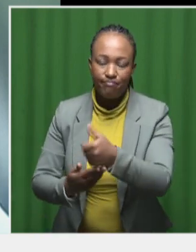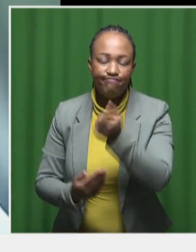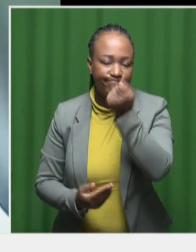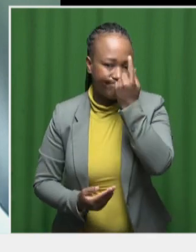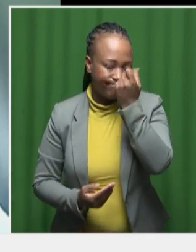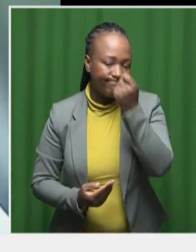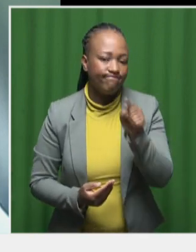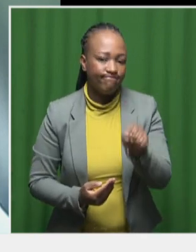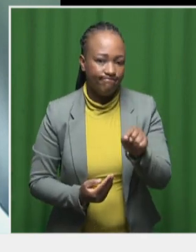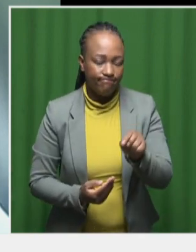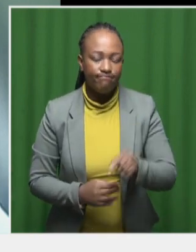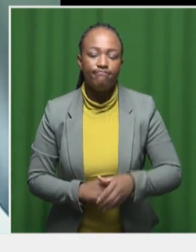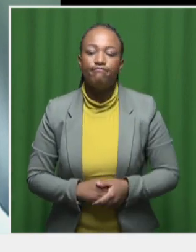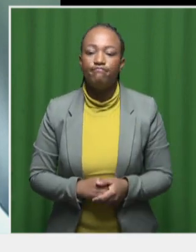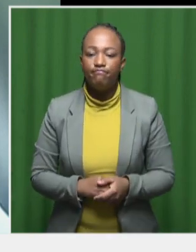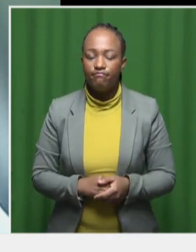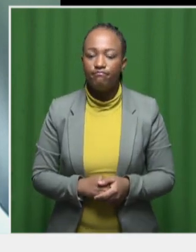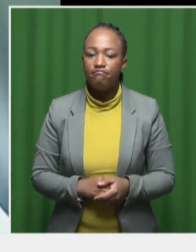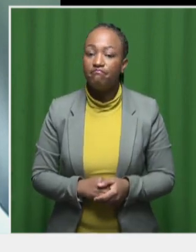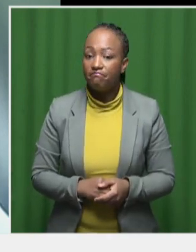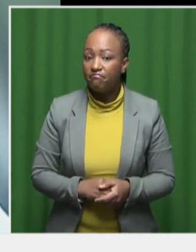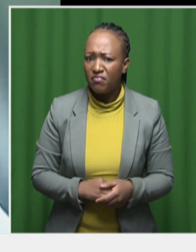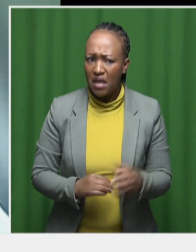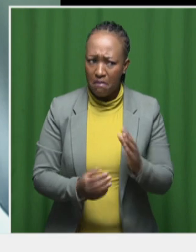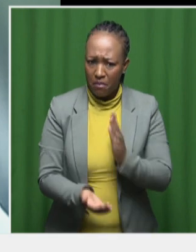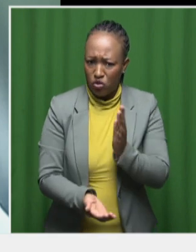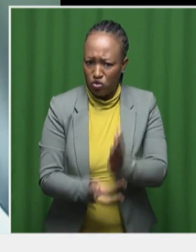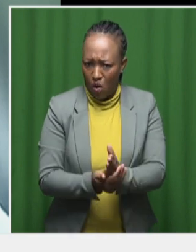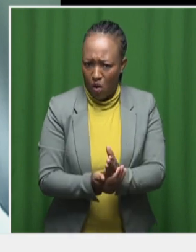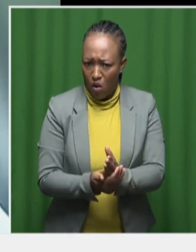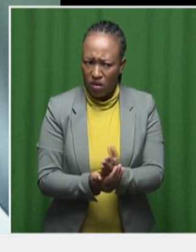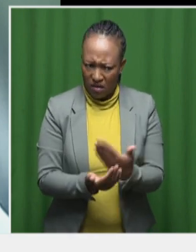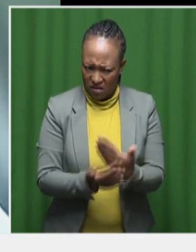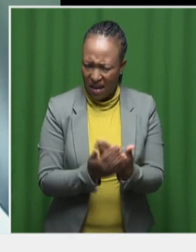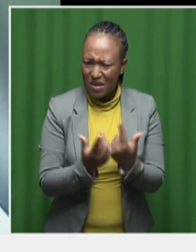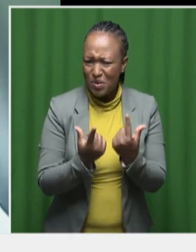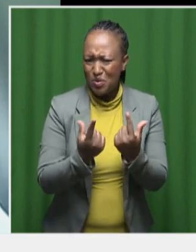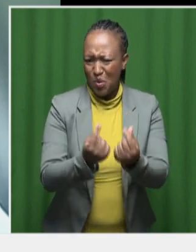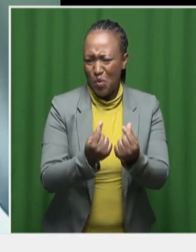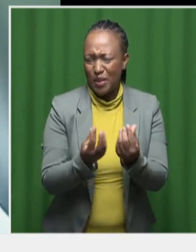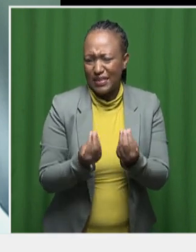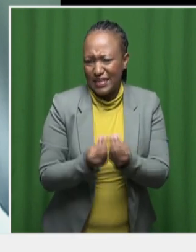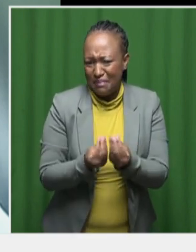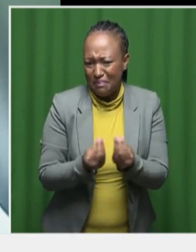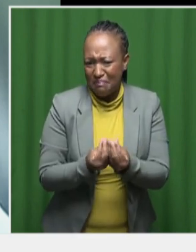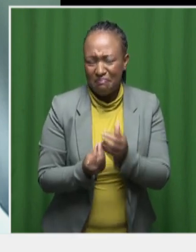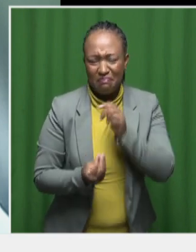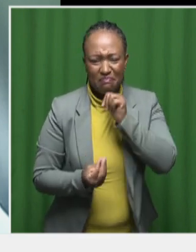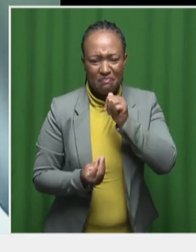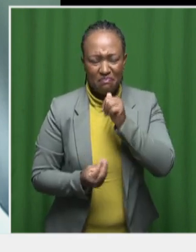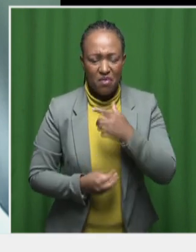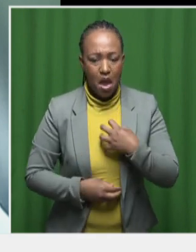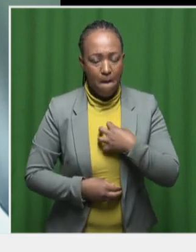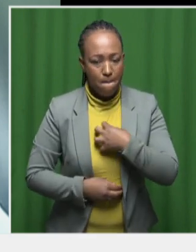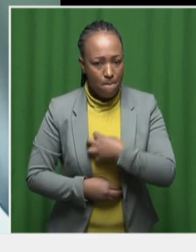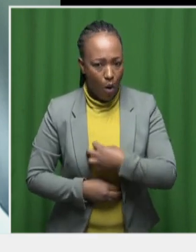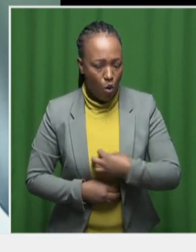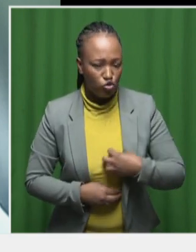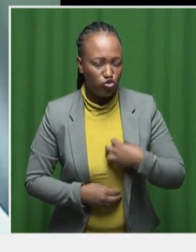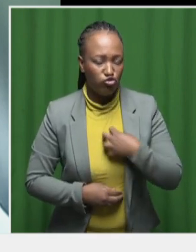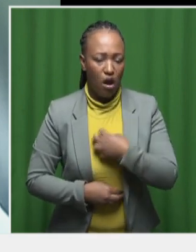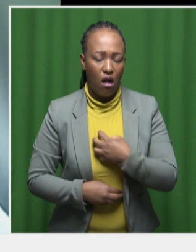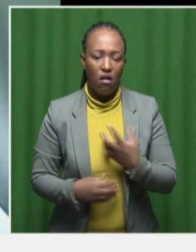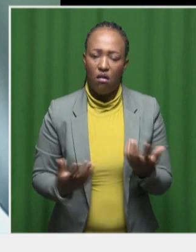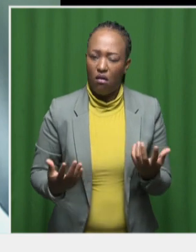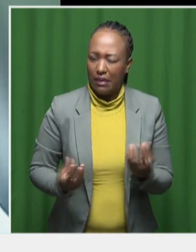But I'm sure that there is something that he could have done, whether it's emotional or coming to look at the